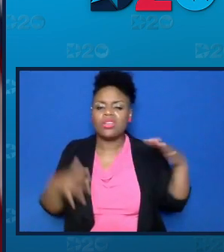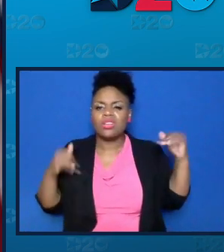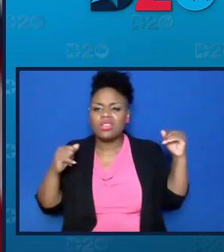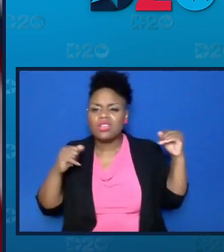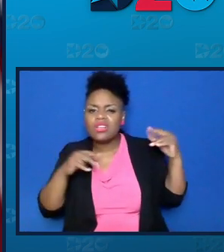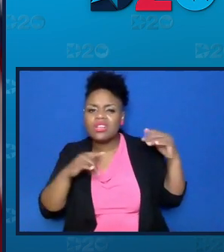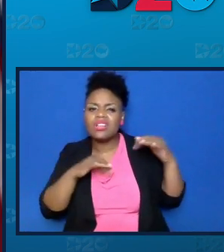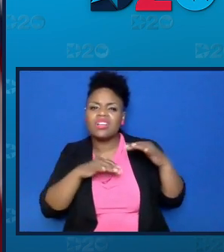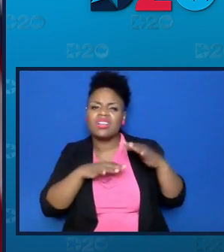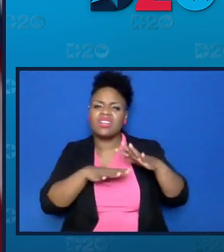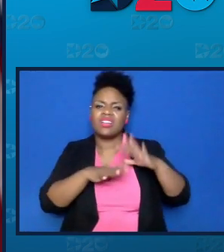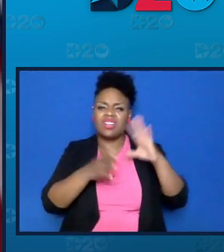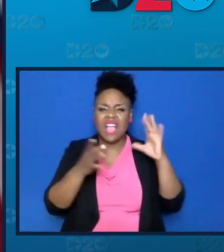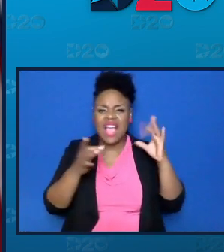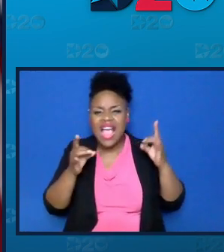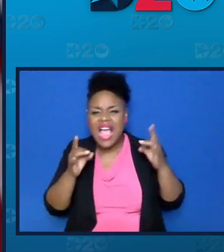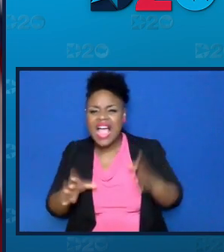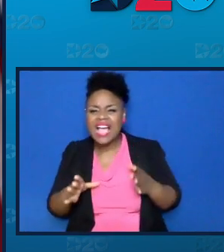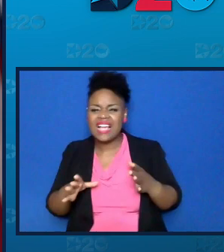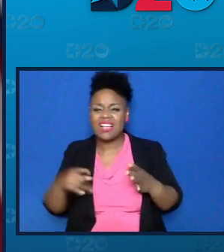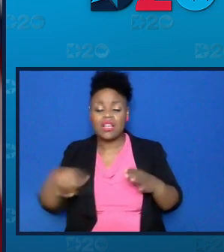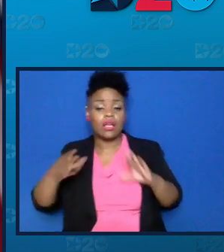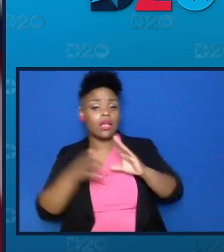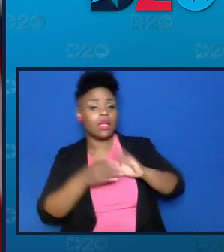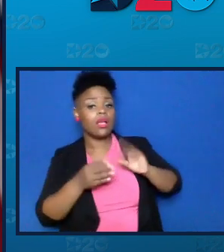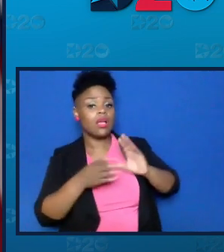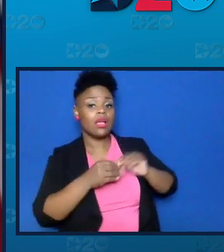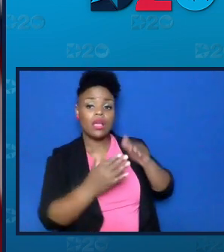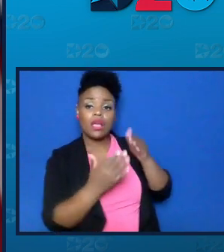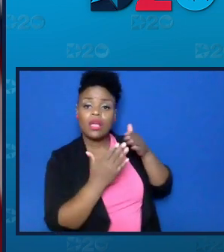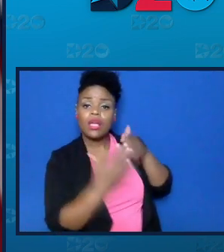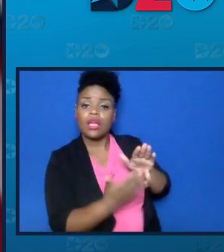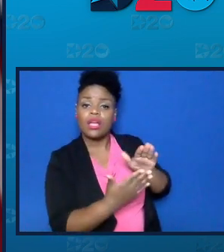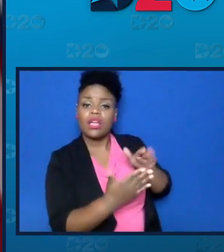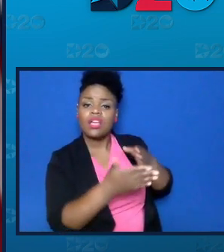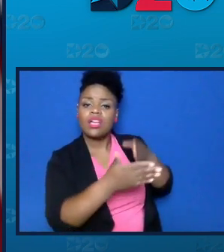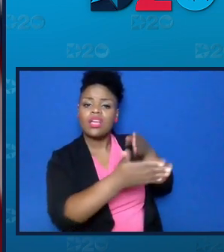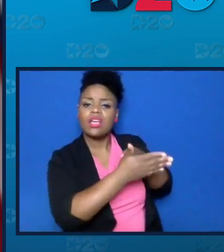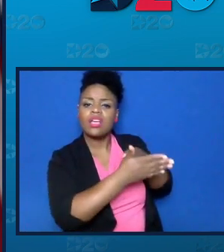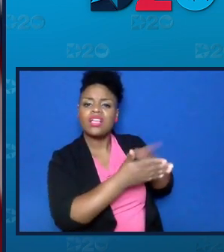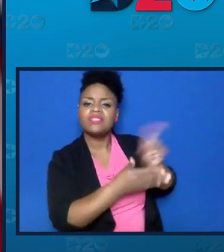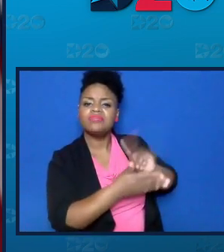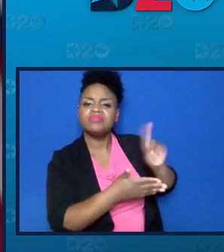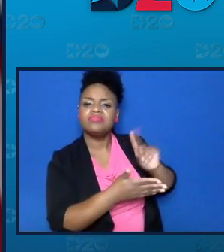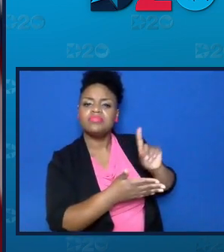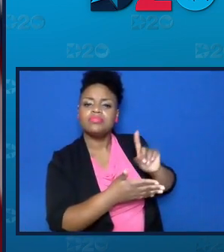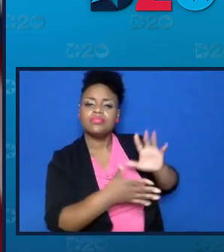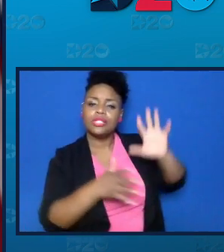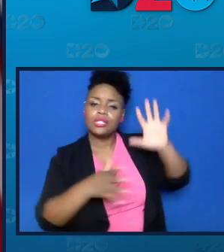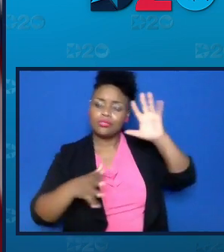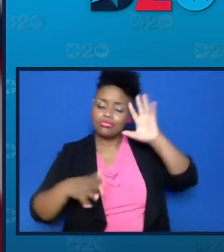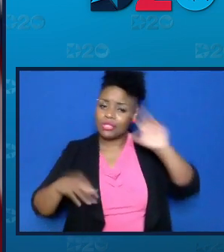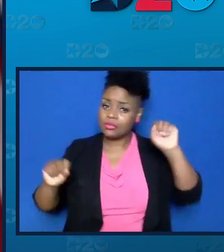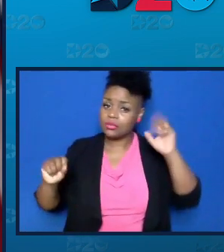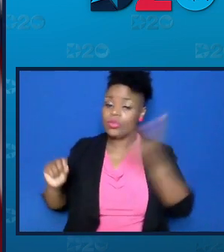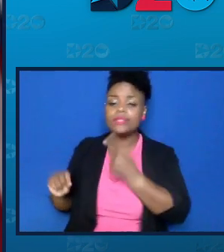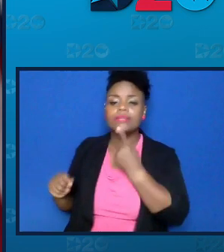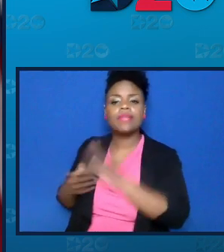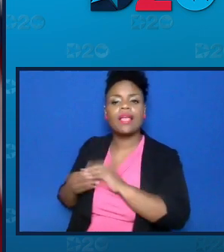it. And remember what the president said when asked? He said there were, quote, very